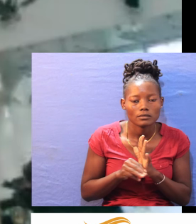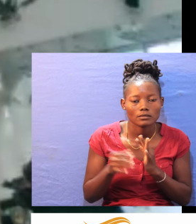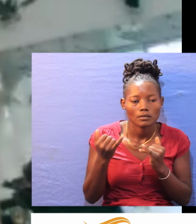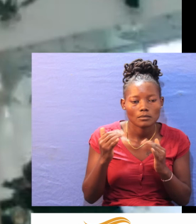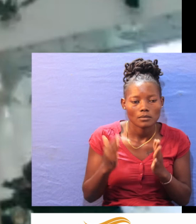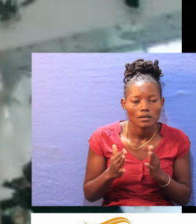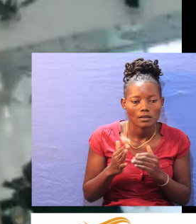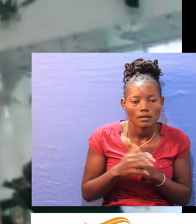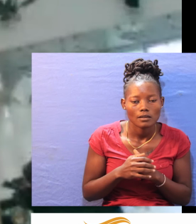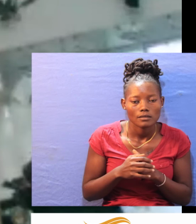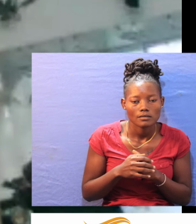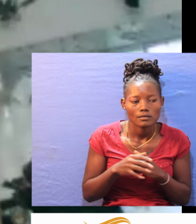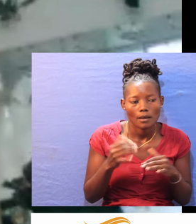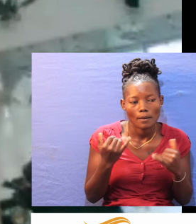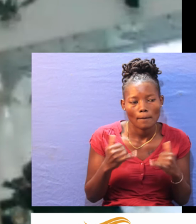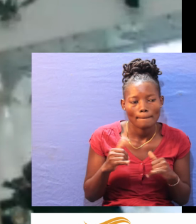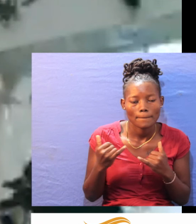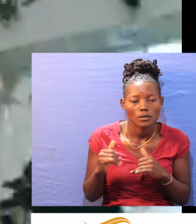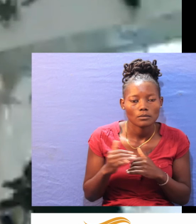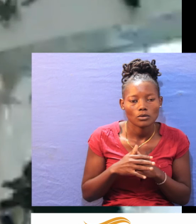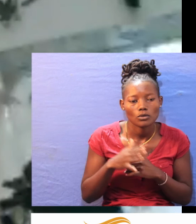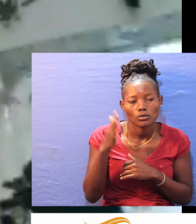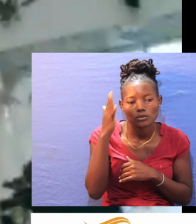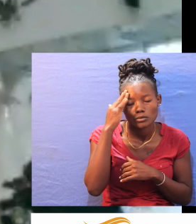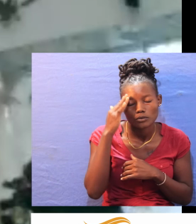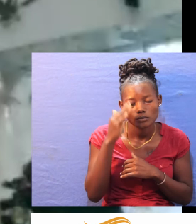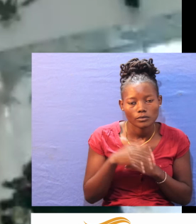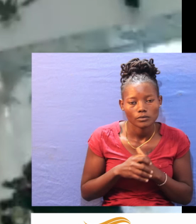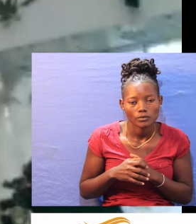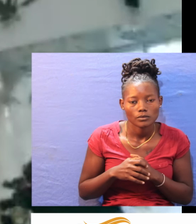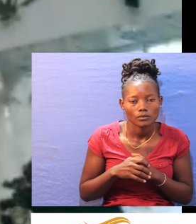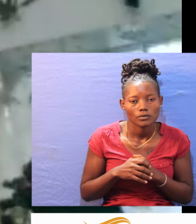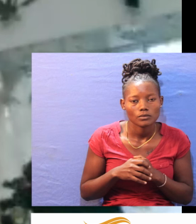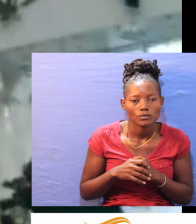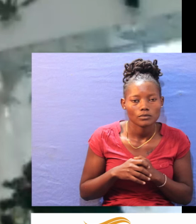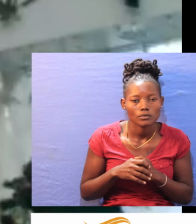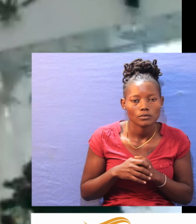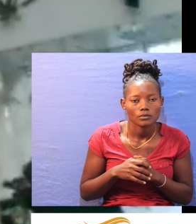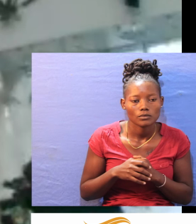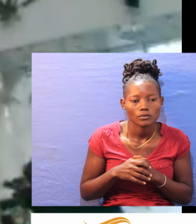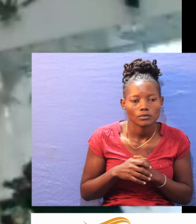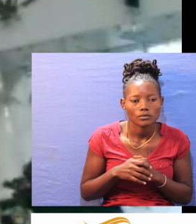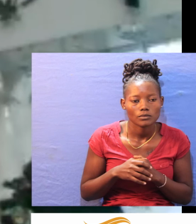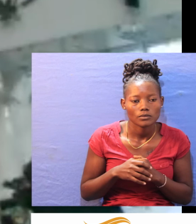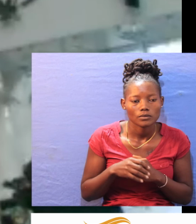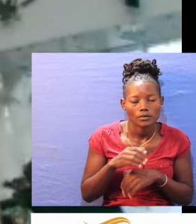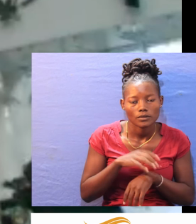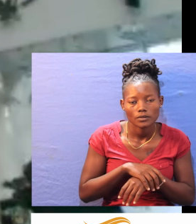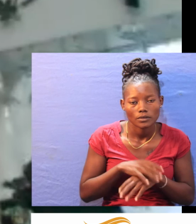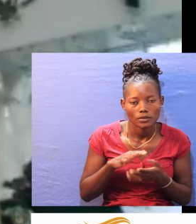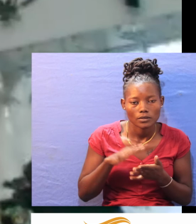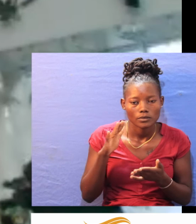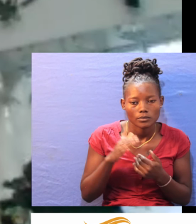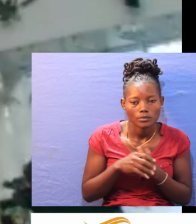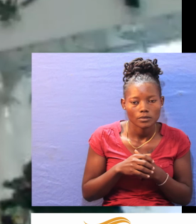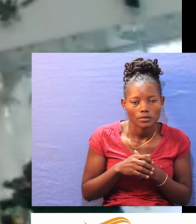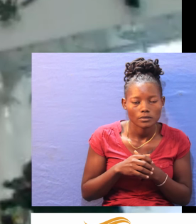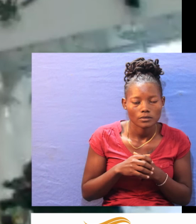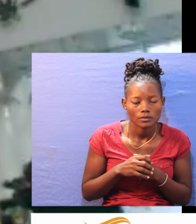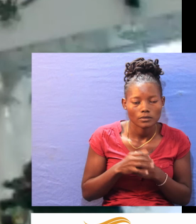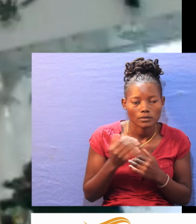athletes as people, you know, in their individual lives. I mean, I get great satisfaction when I see that, you